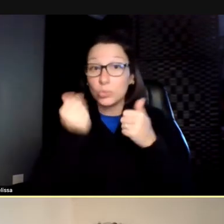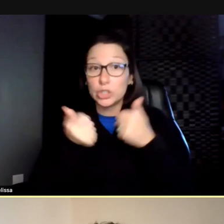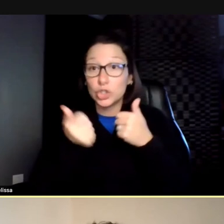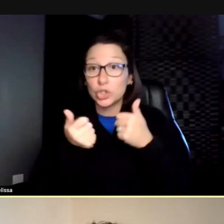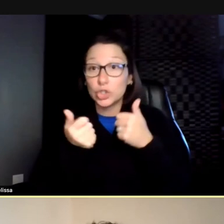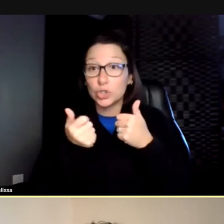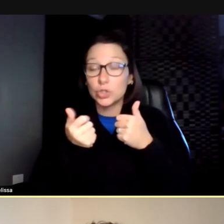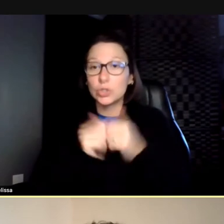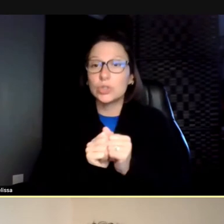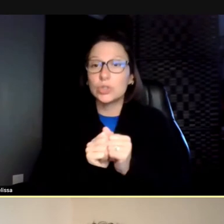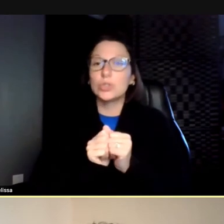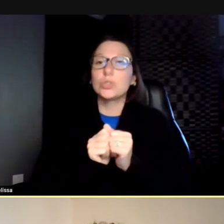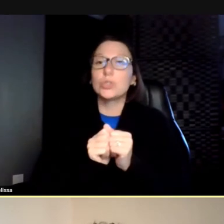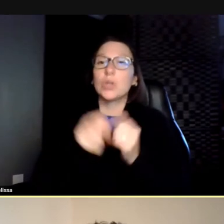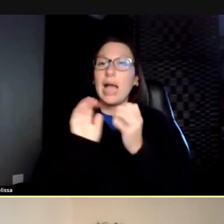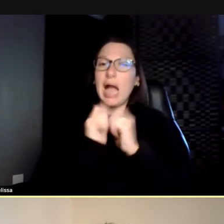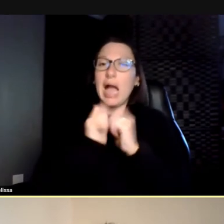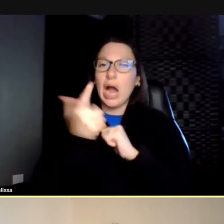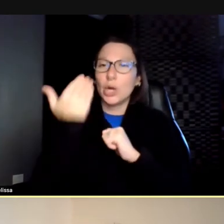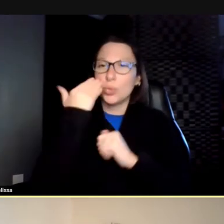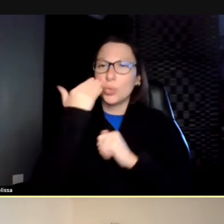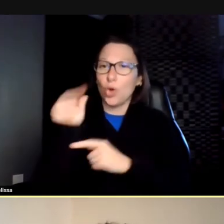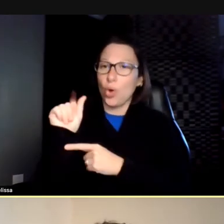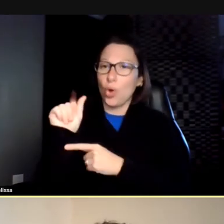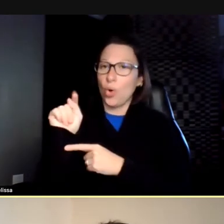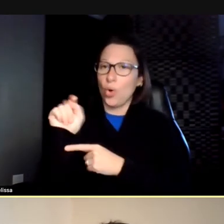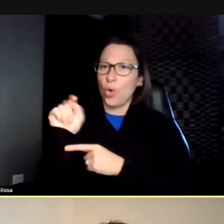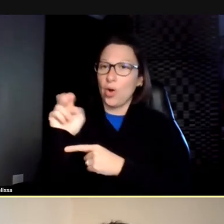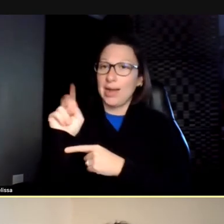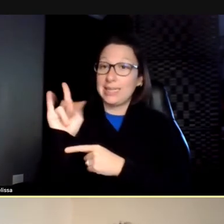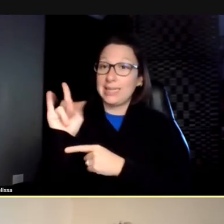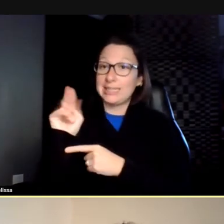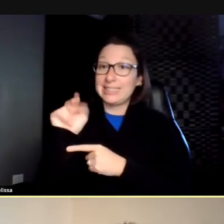How do you know if the child is attending if they're not attending visually?